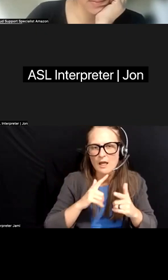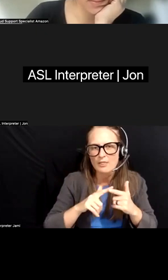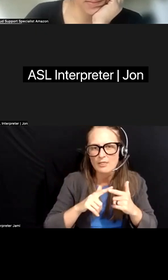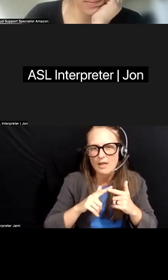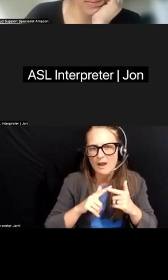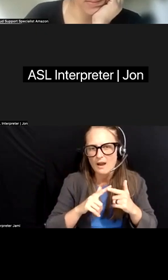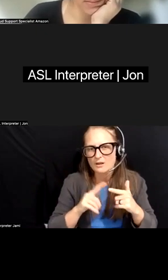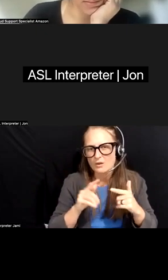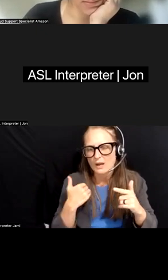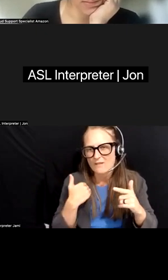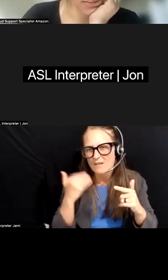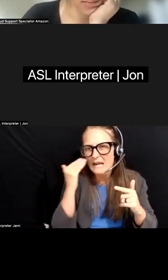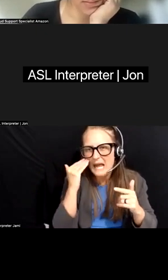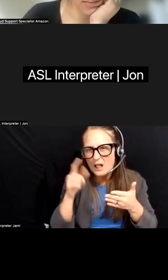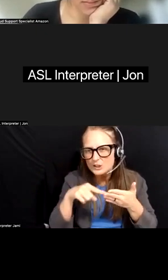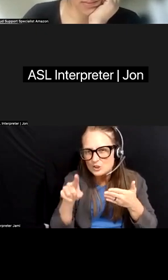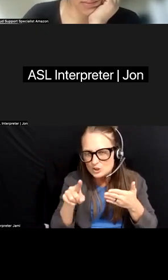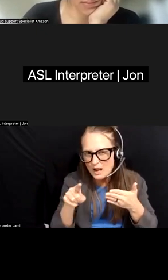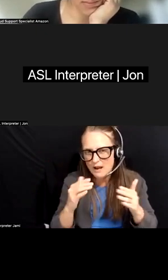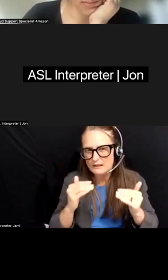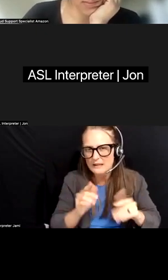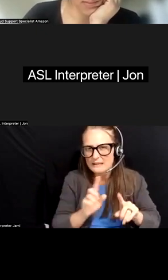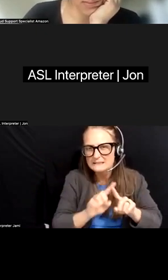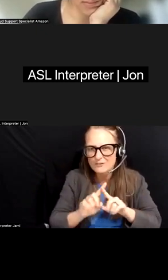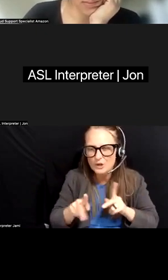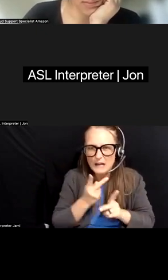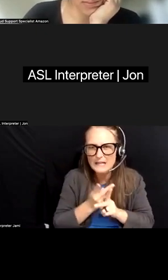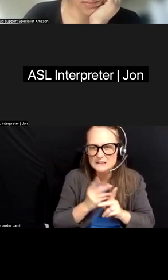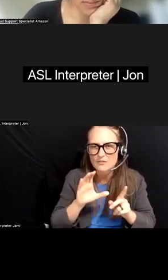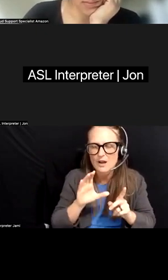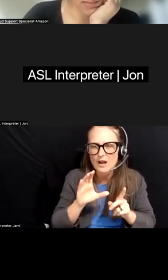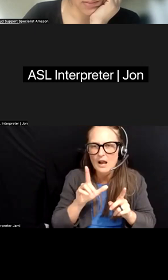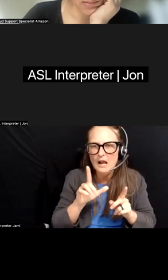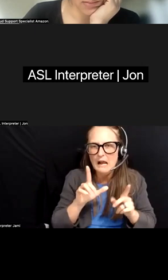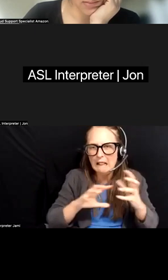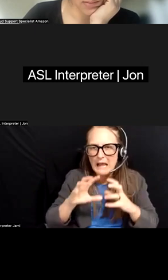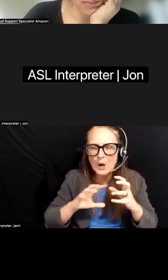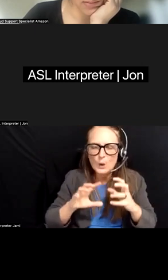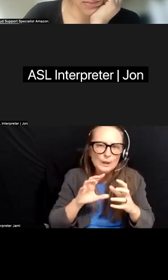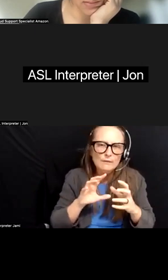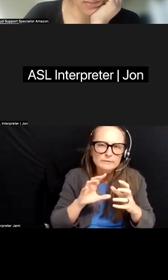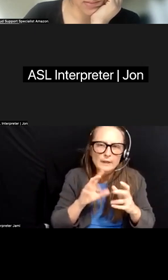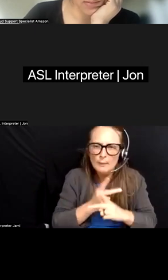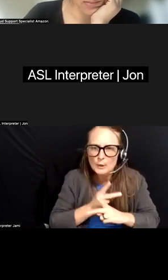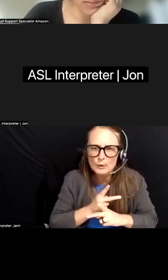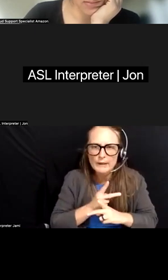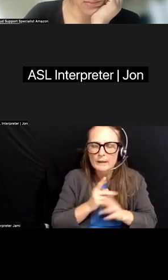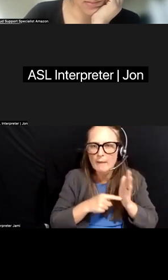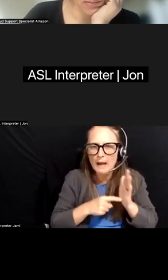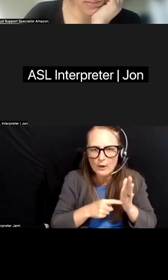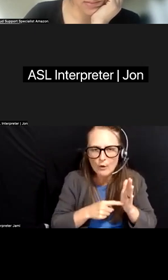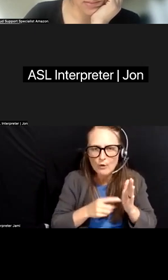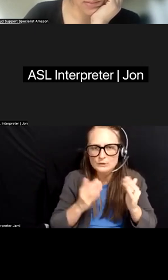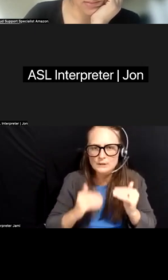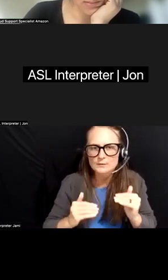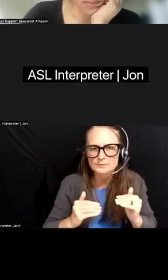And then different types of cloud computing models, who's responsible in each, and some career opportunities.